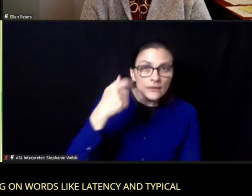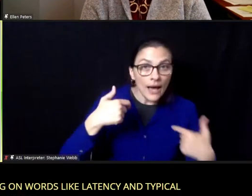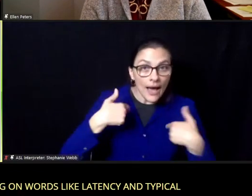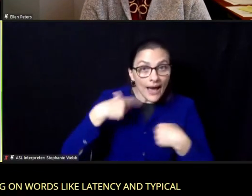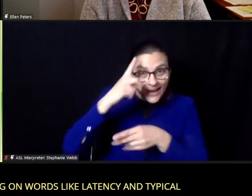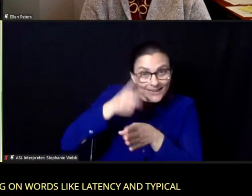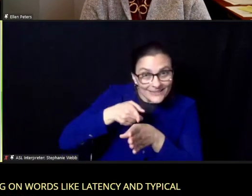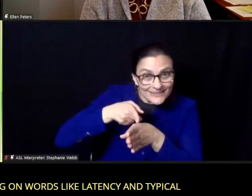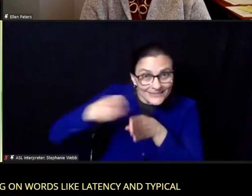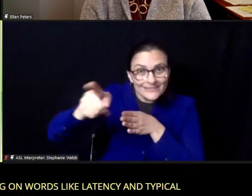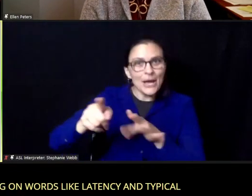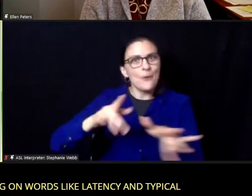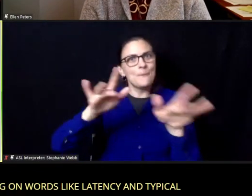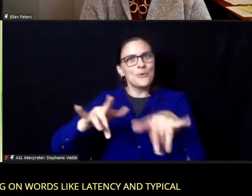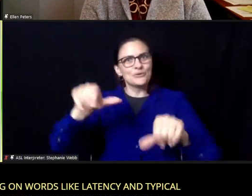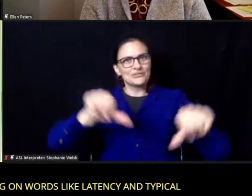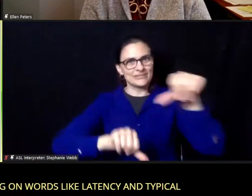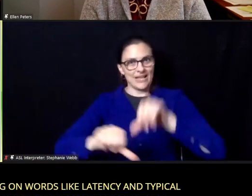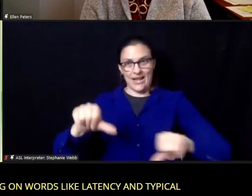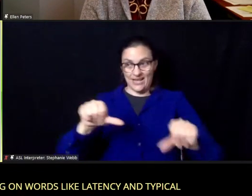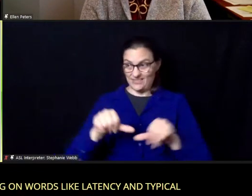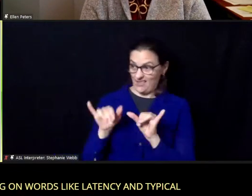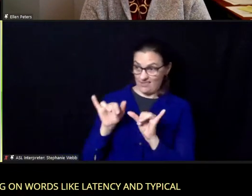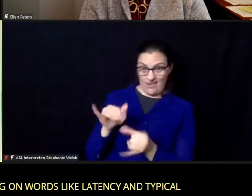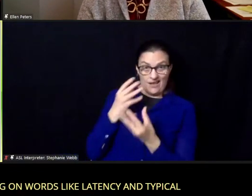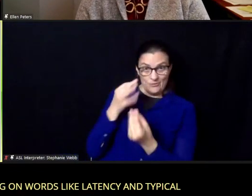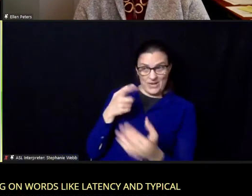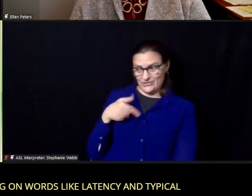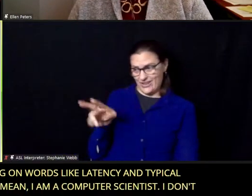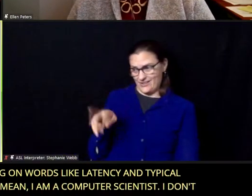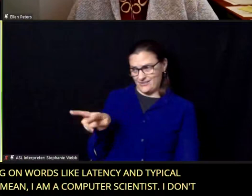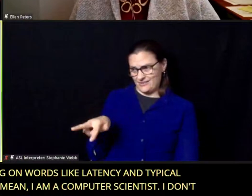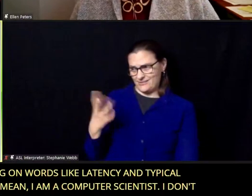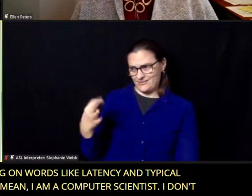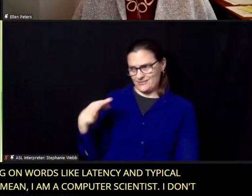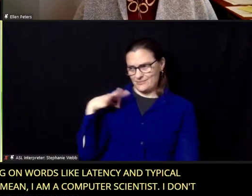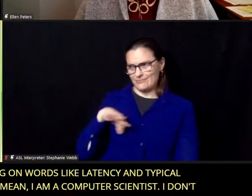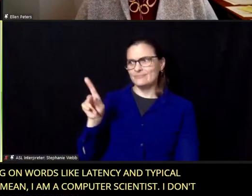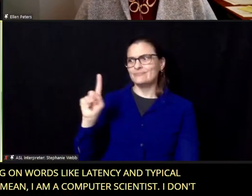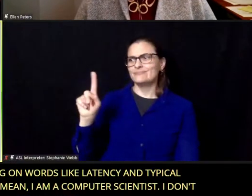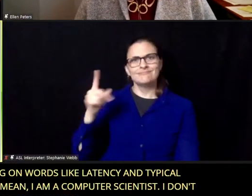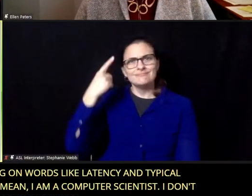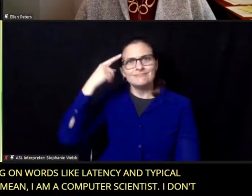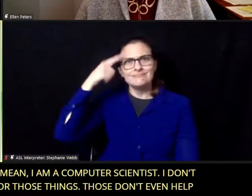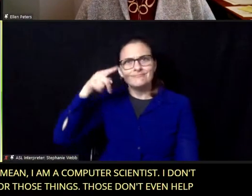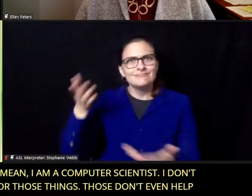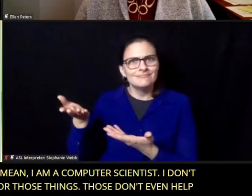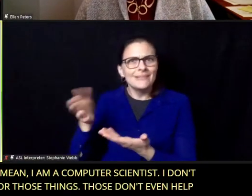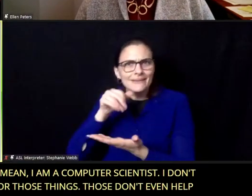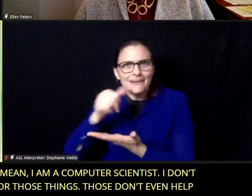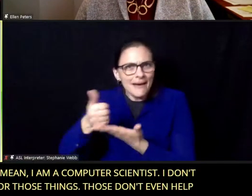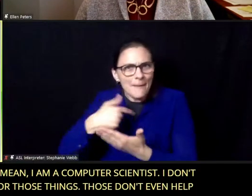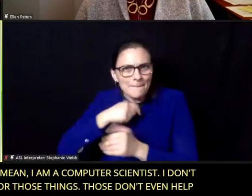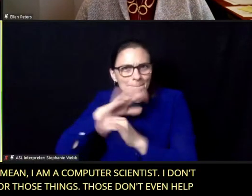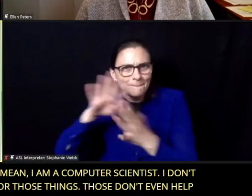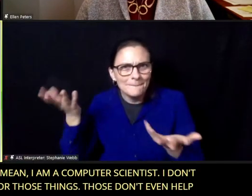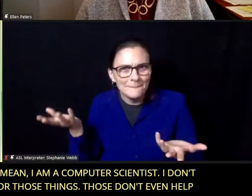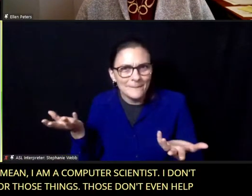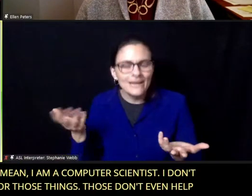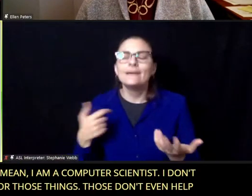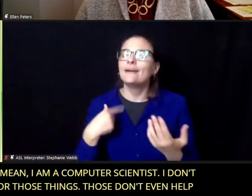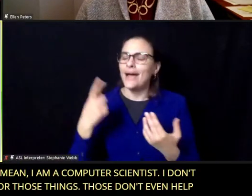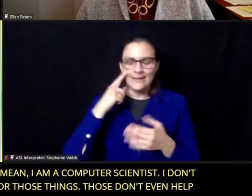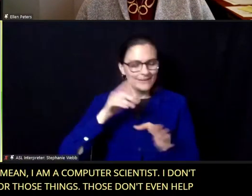things. Those don't even help me, right? And instead, we could focus more on these benchmarks that,